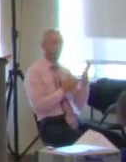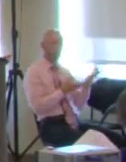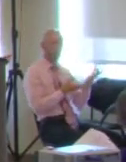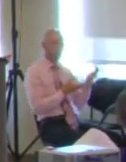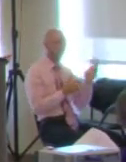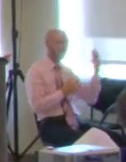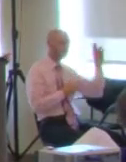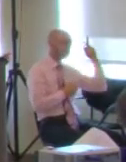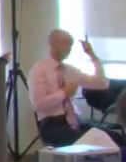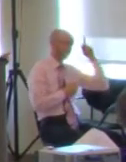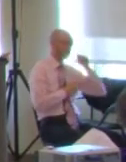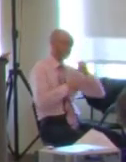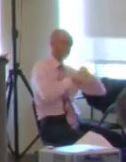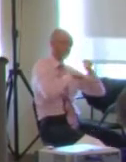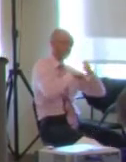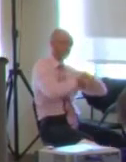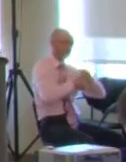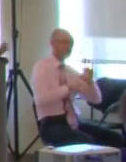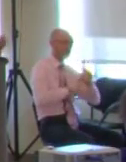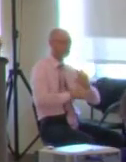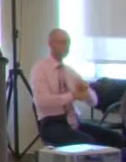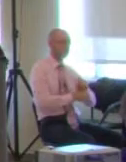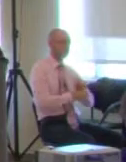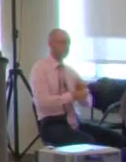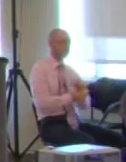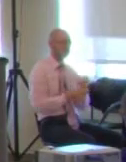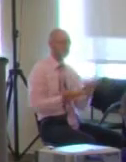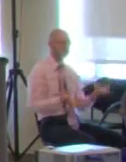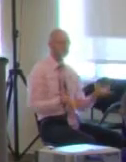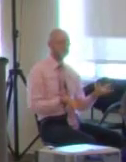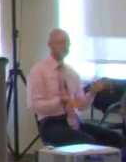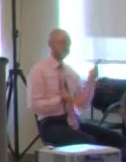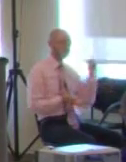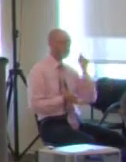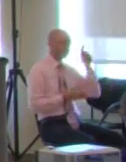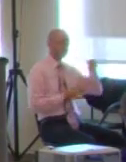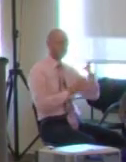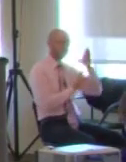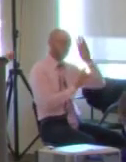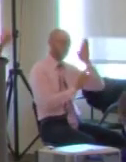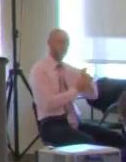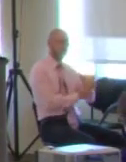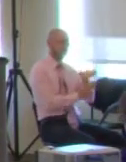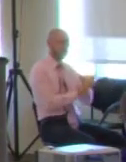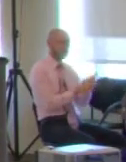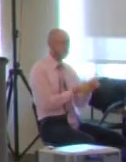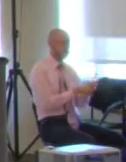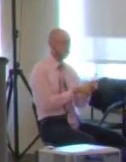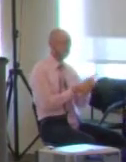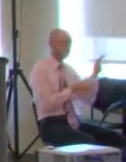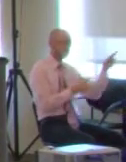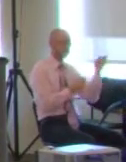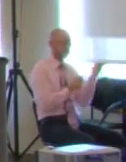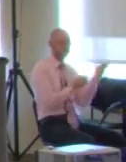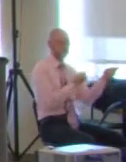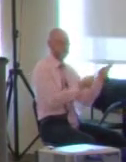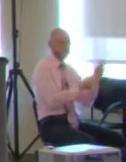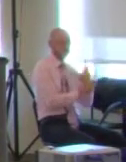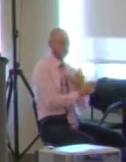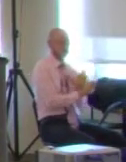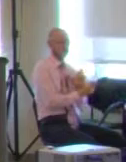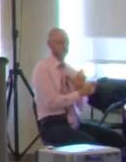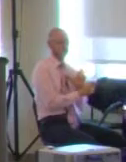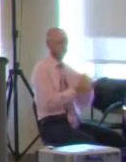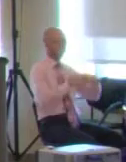his functioning. And he didn't even need a psychiatrist to help him with reality testing. He was managing it. So